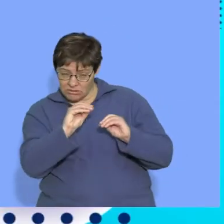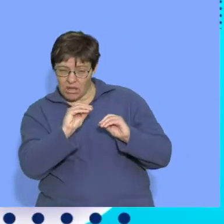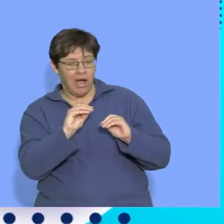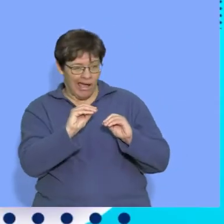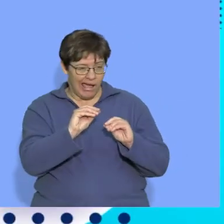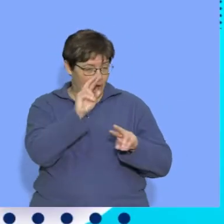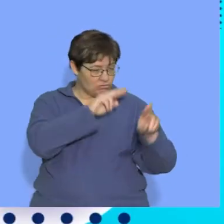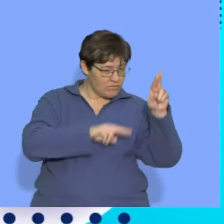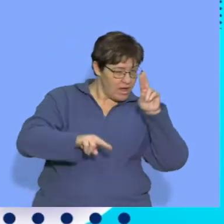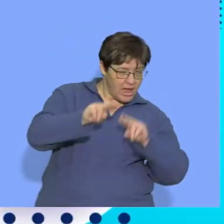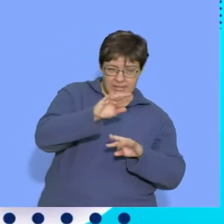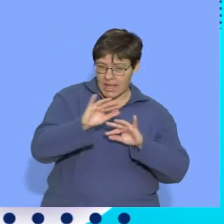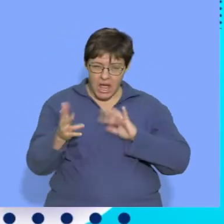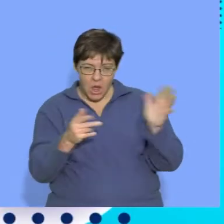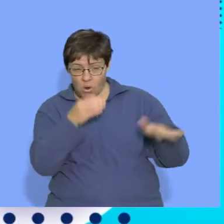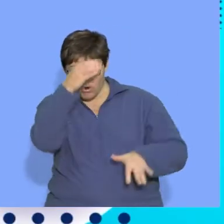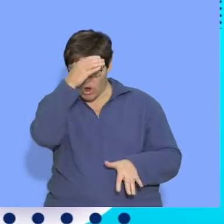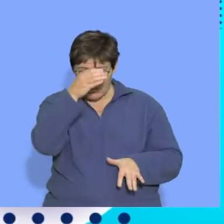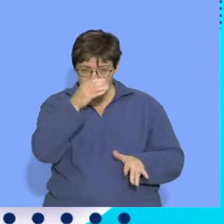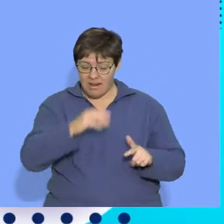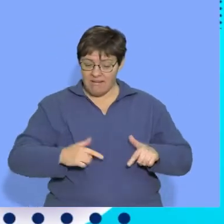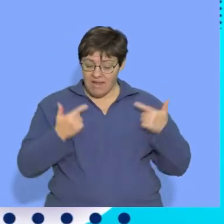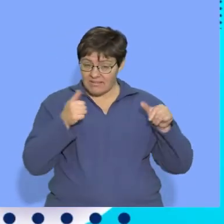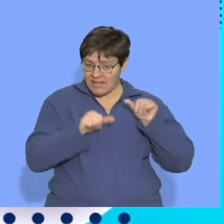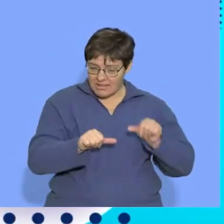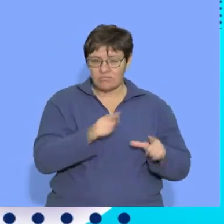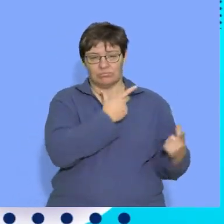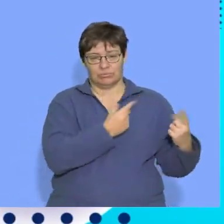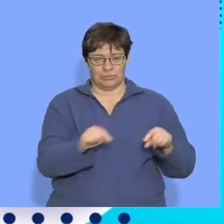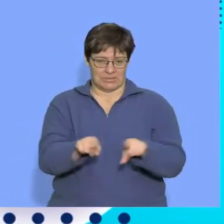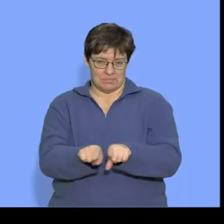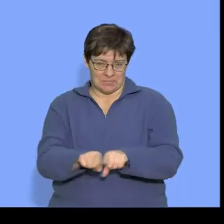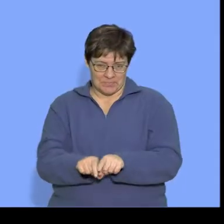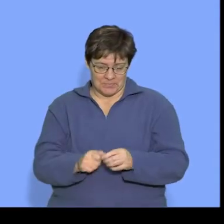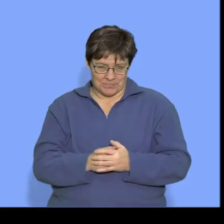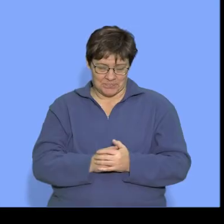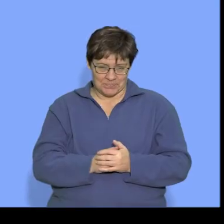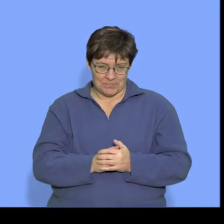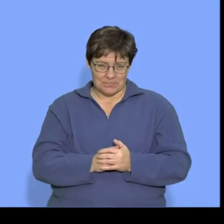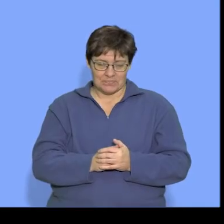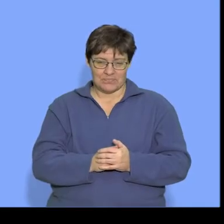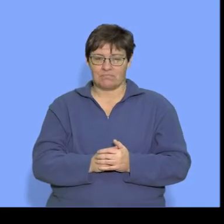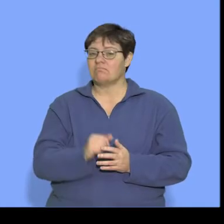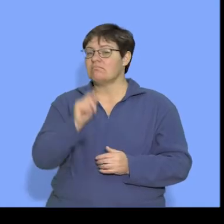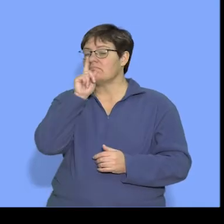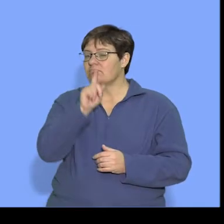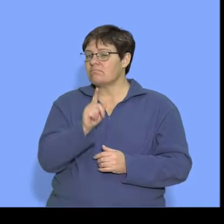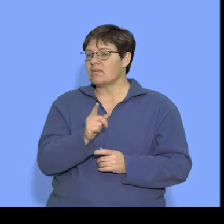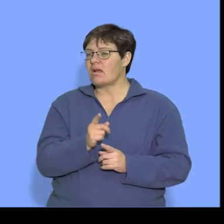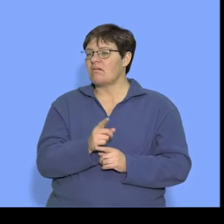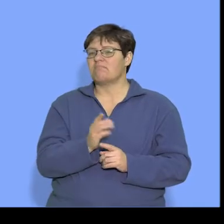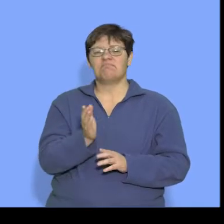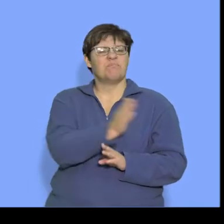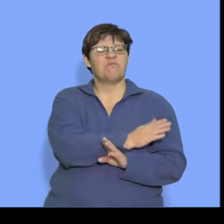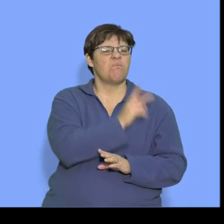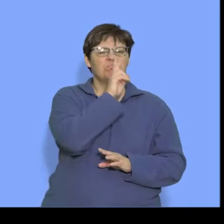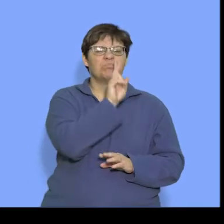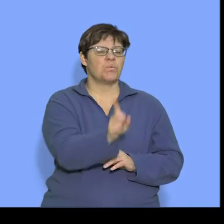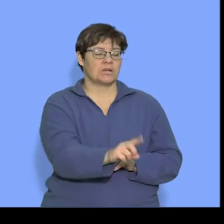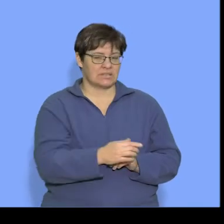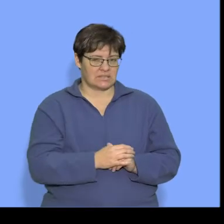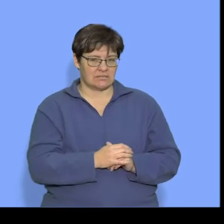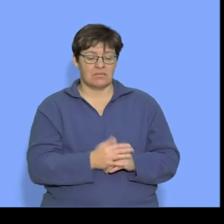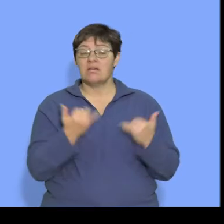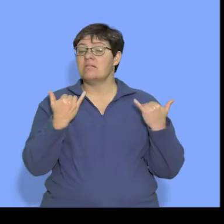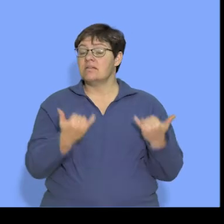at revising any concept in life sciences. So let's get and look at in the last segment what we're looking at. So guys, we've